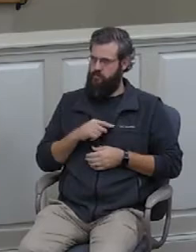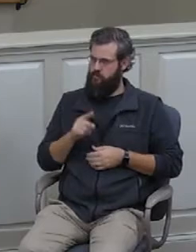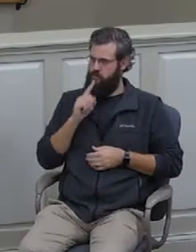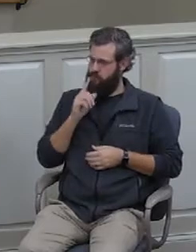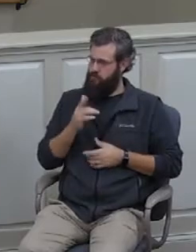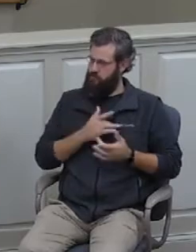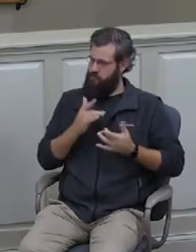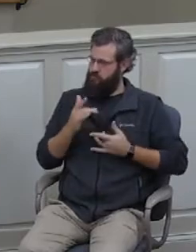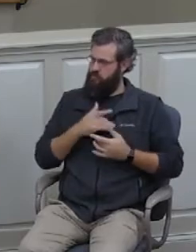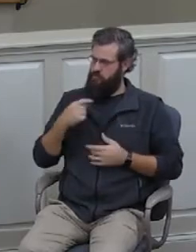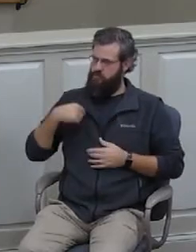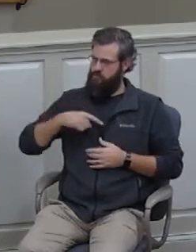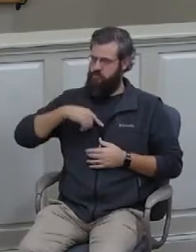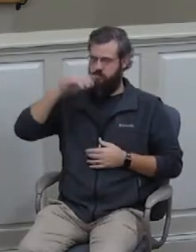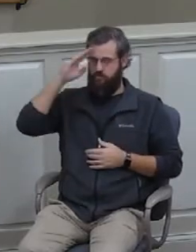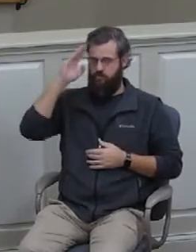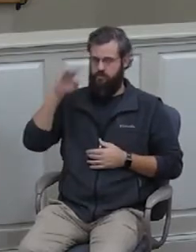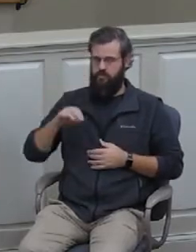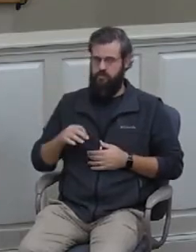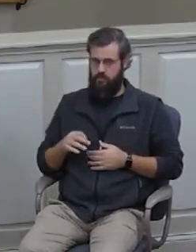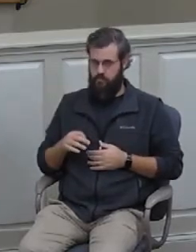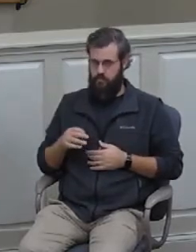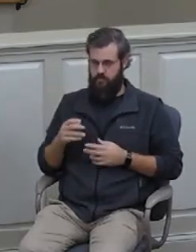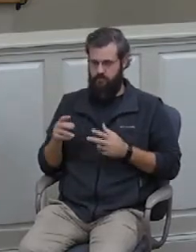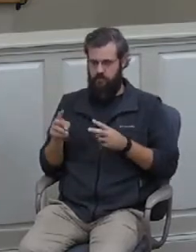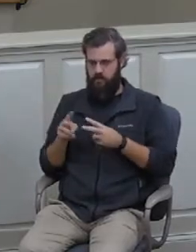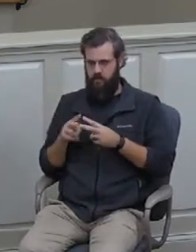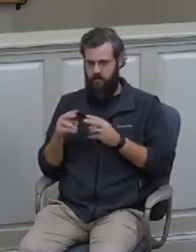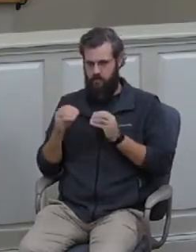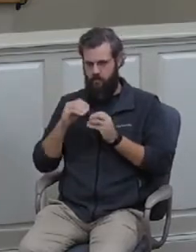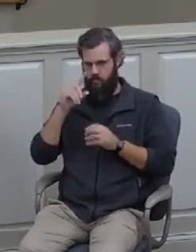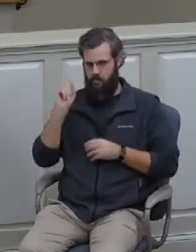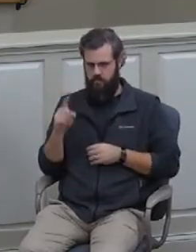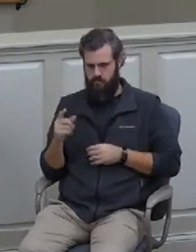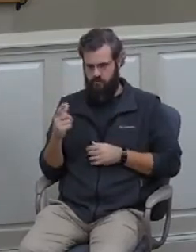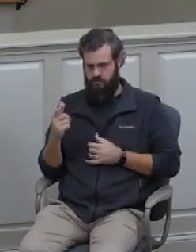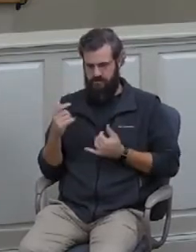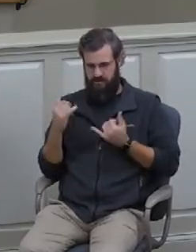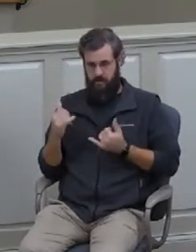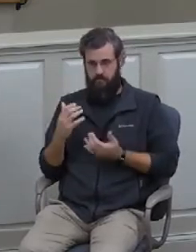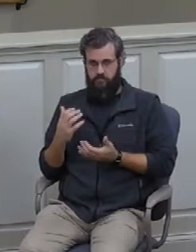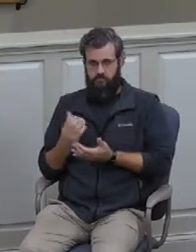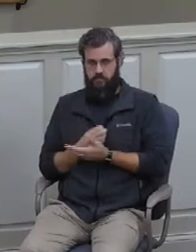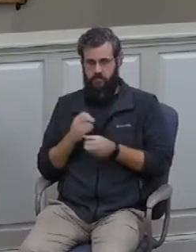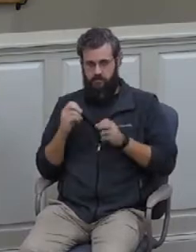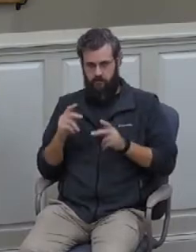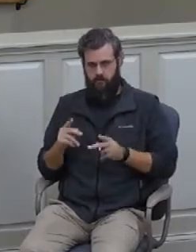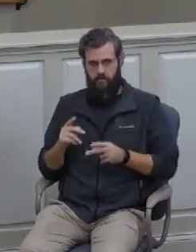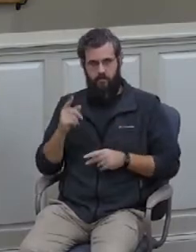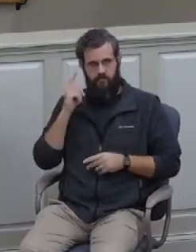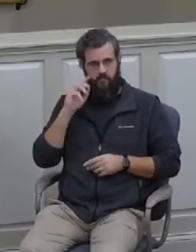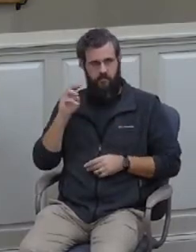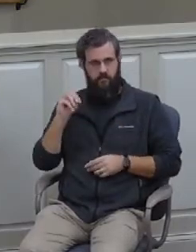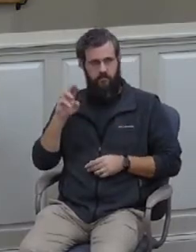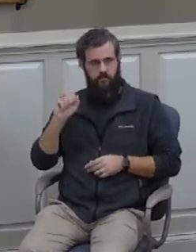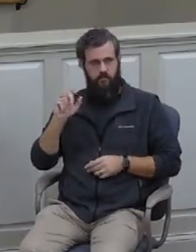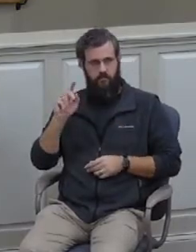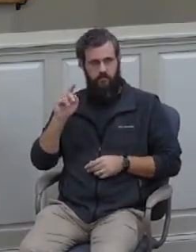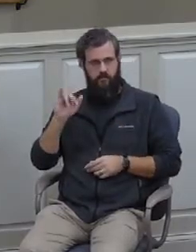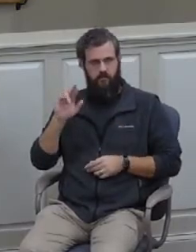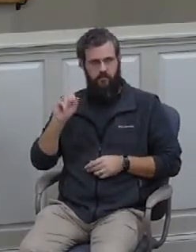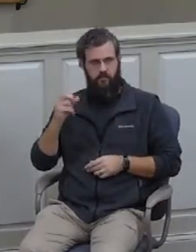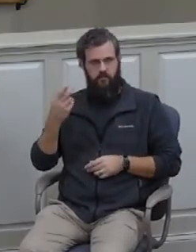all know that. I have a couple more questions, but I'm going to take this opportunity, and Ms. Kirchner set it up for me,